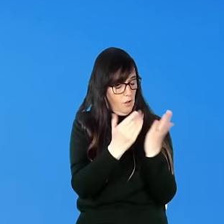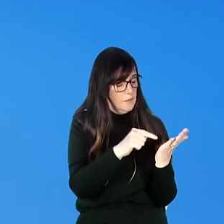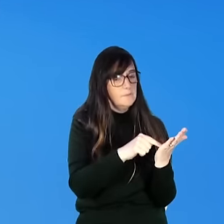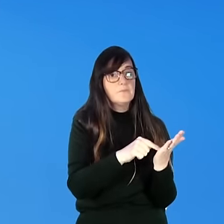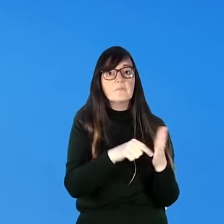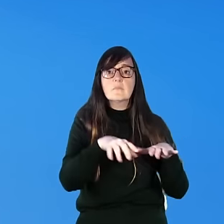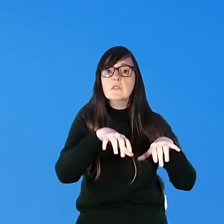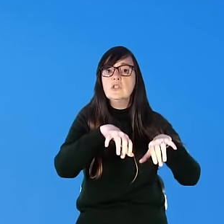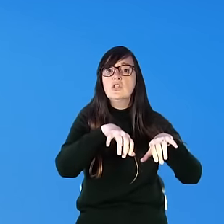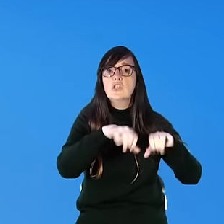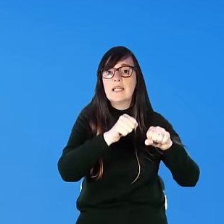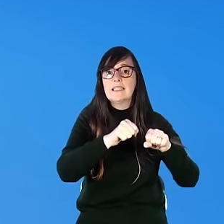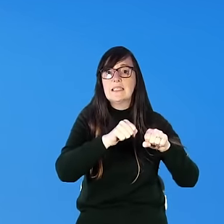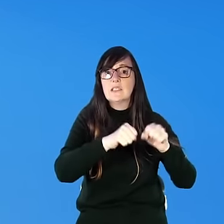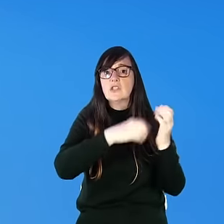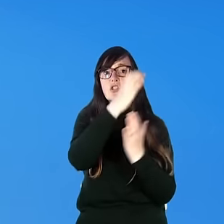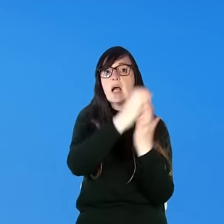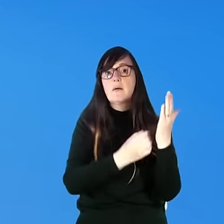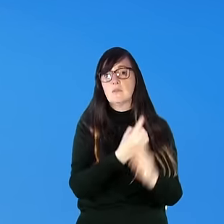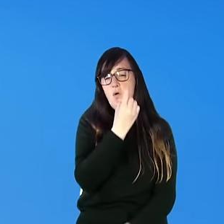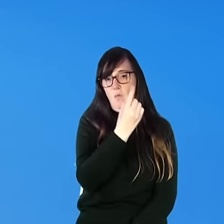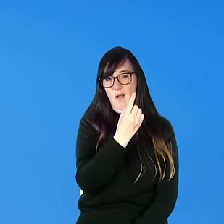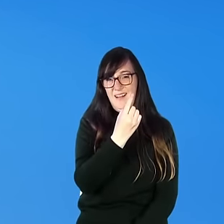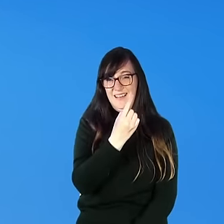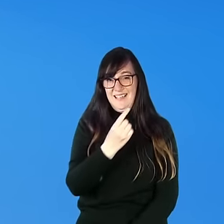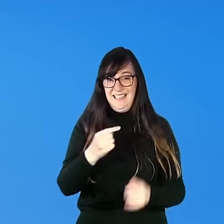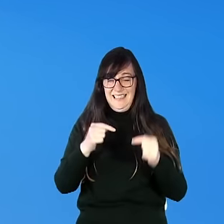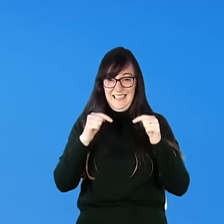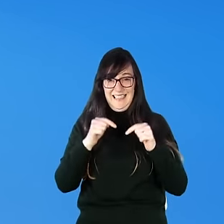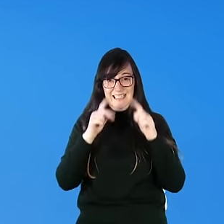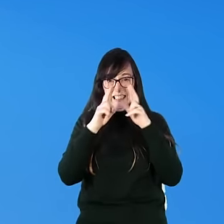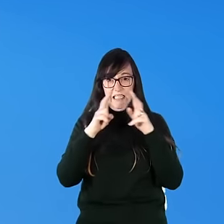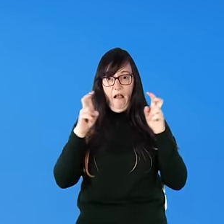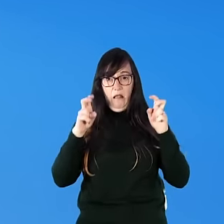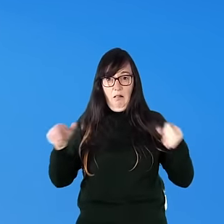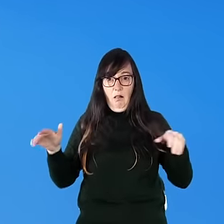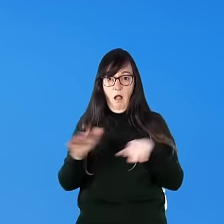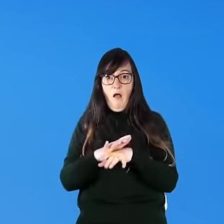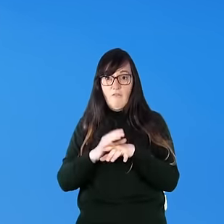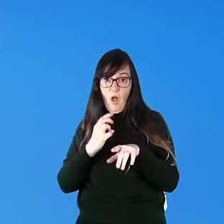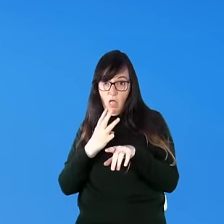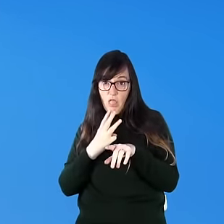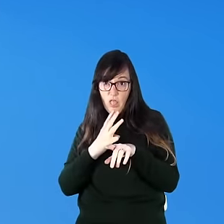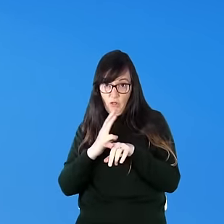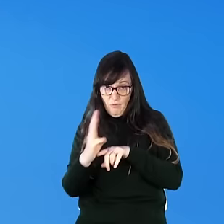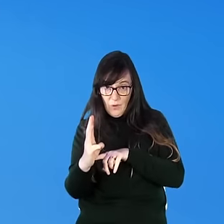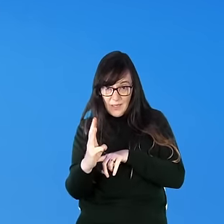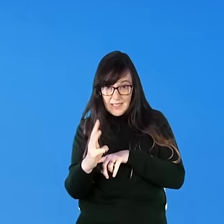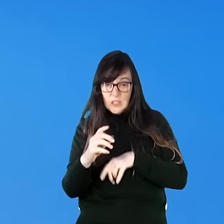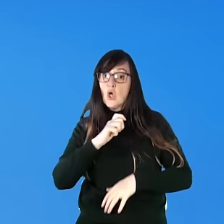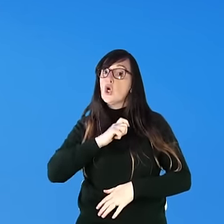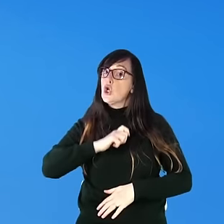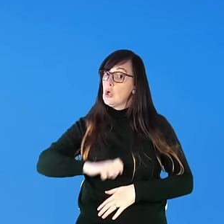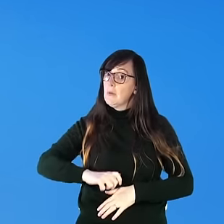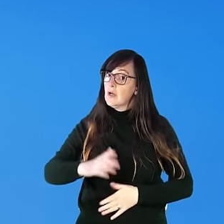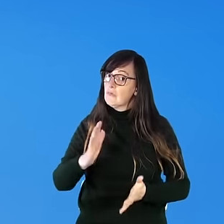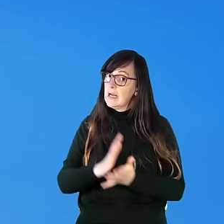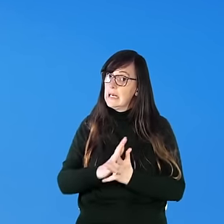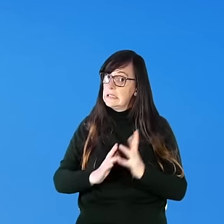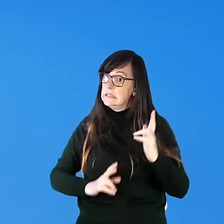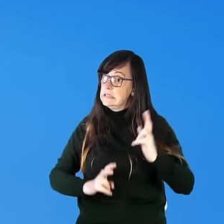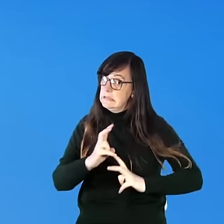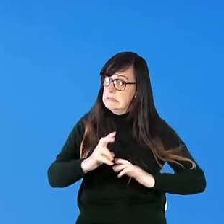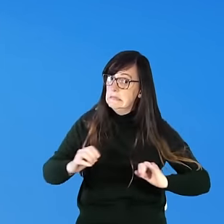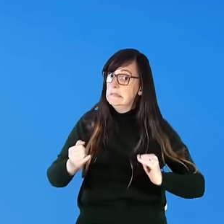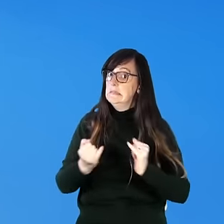chapter 1, the whole title for these 3 weeks is called Human. And it's one of the most controversial topics, but one of the most important